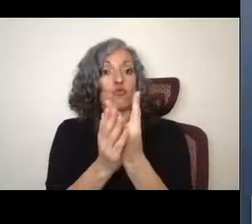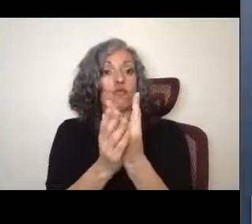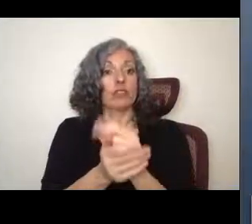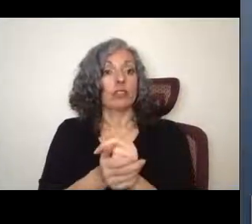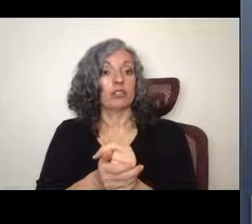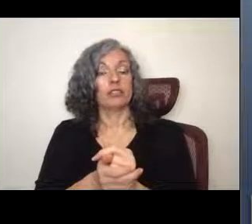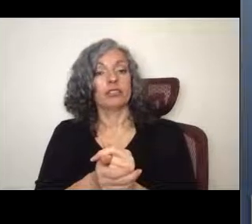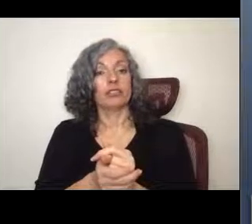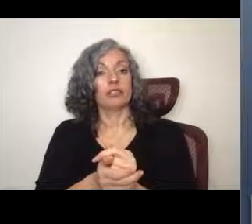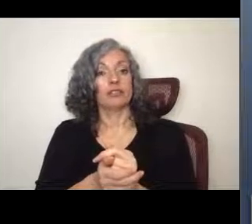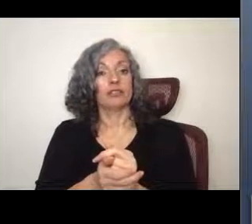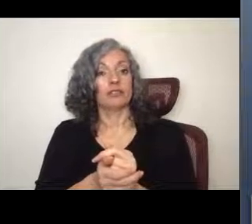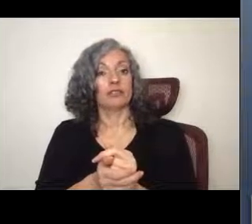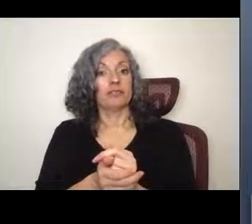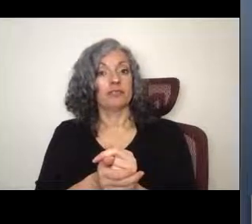Second.